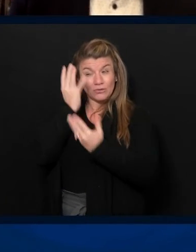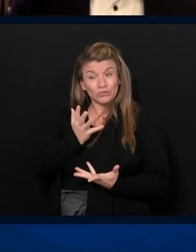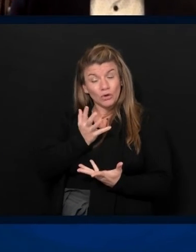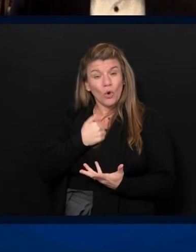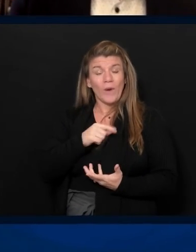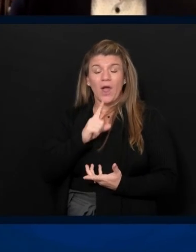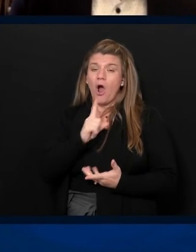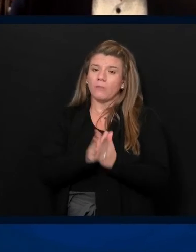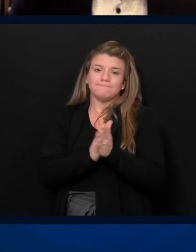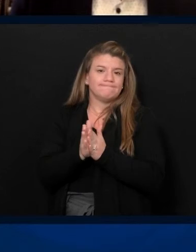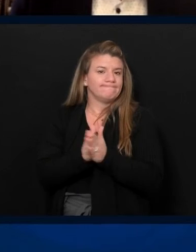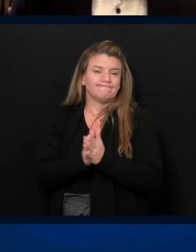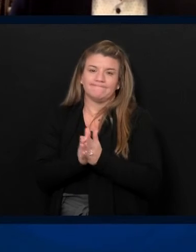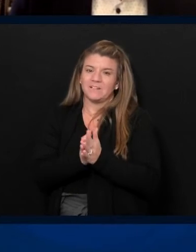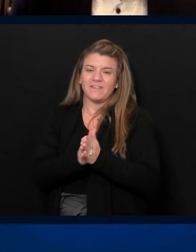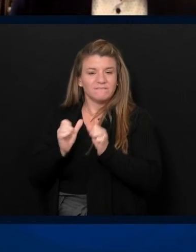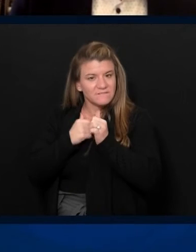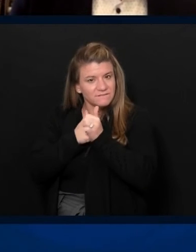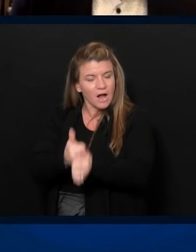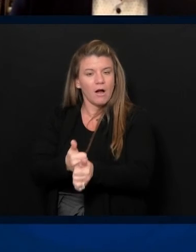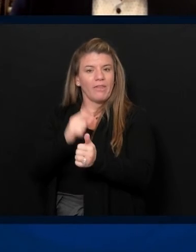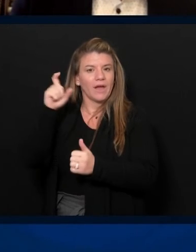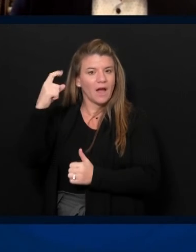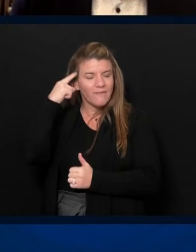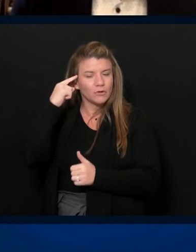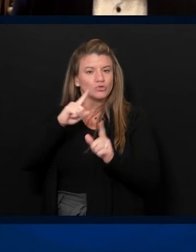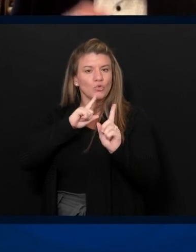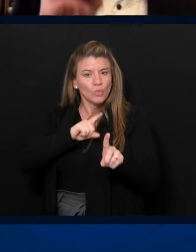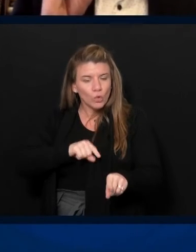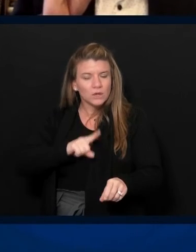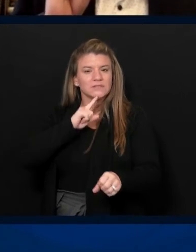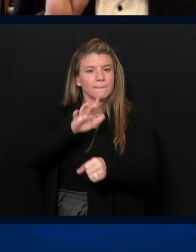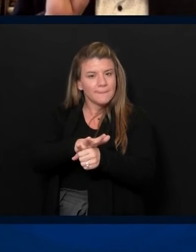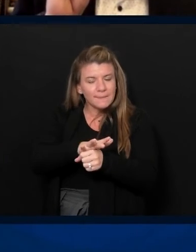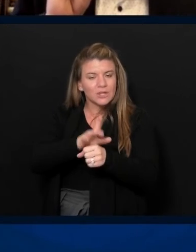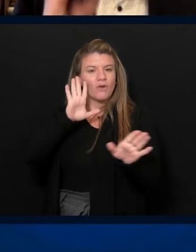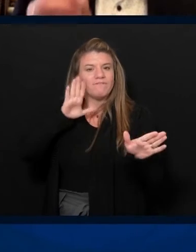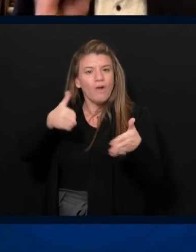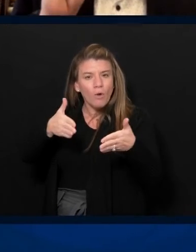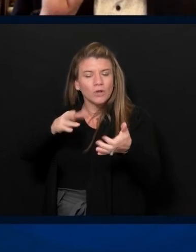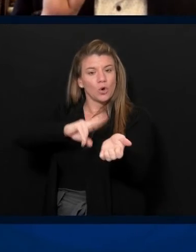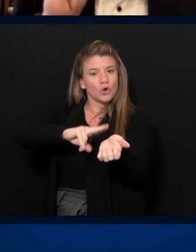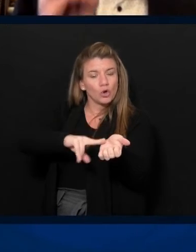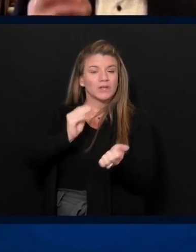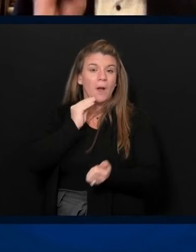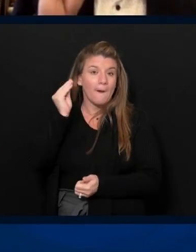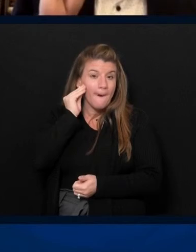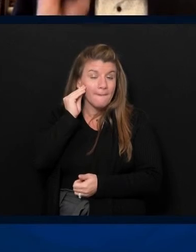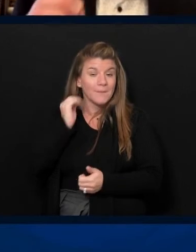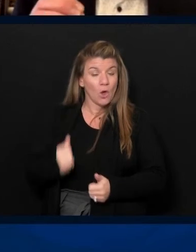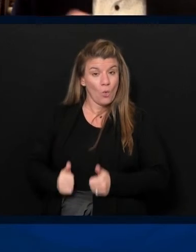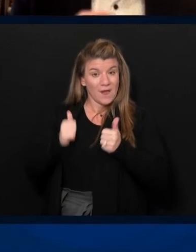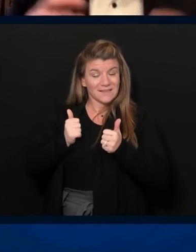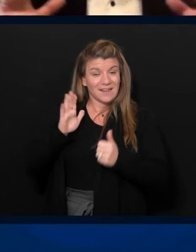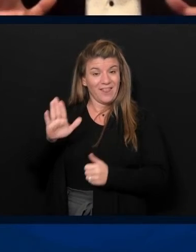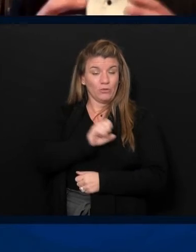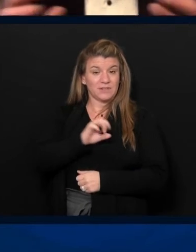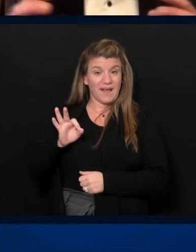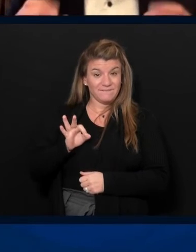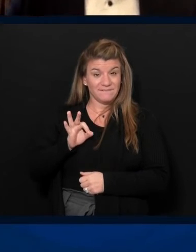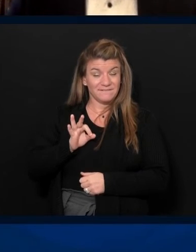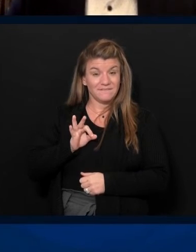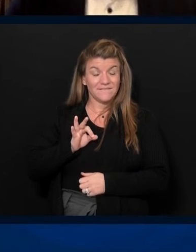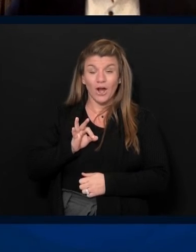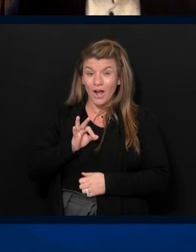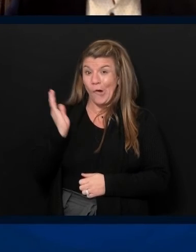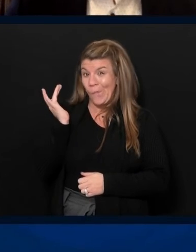very aggressive with the governor's orders and commitment to focus on nursing home residents and staff, because